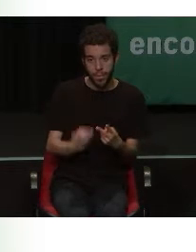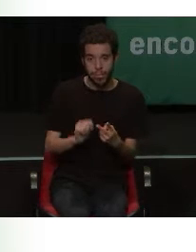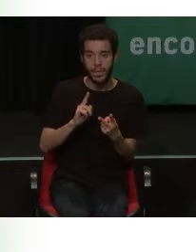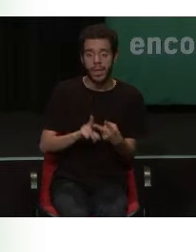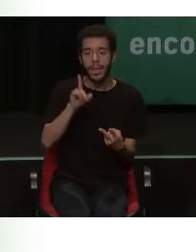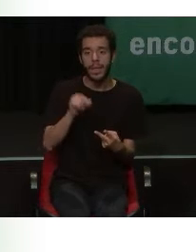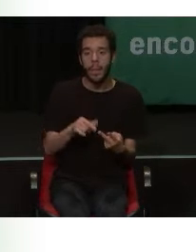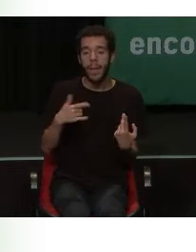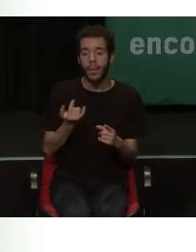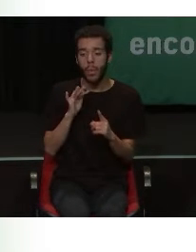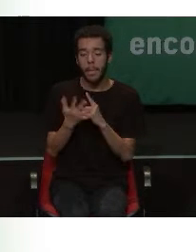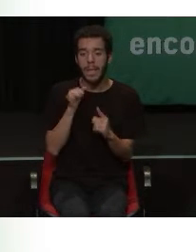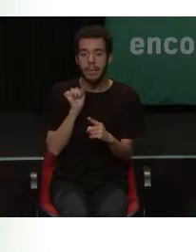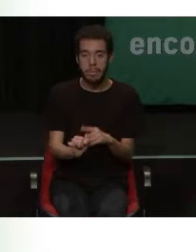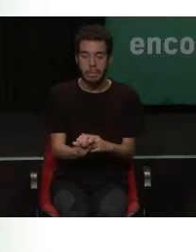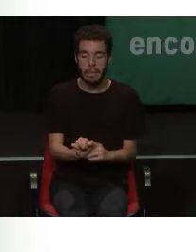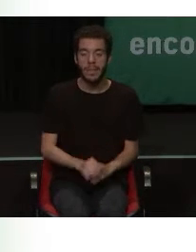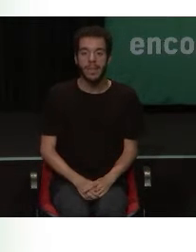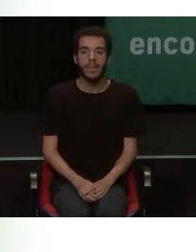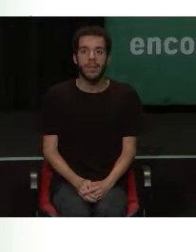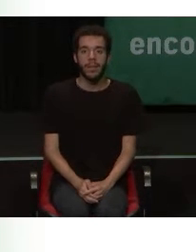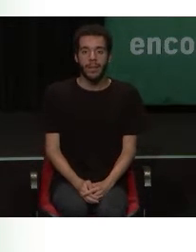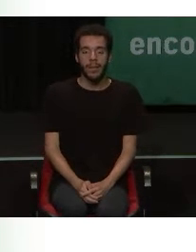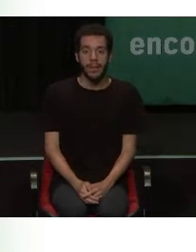animals and our common environment.